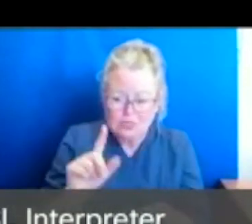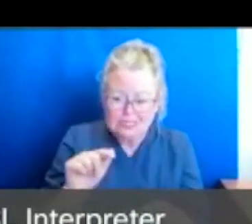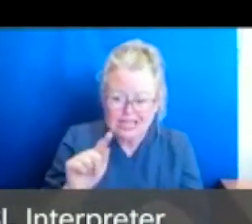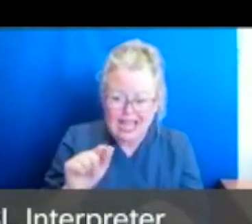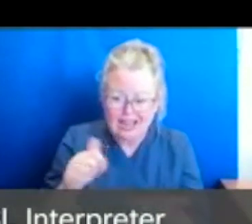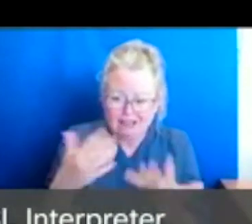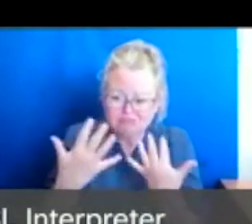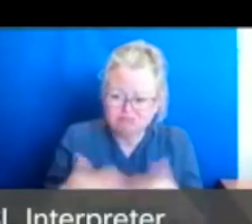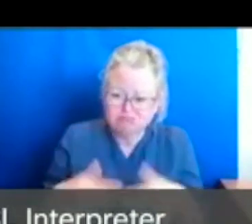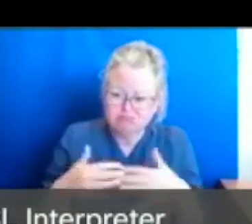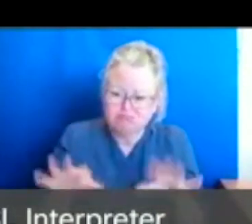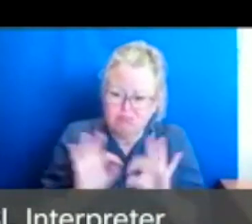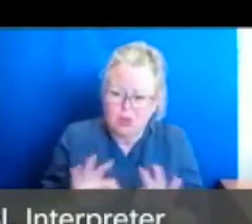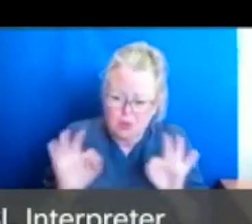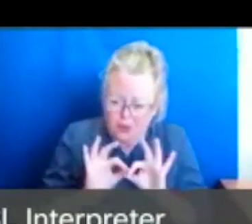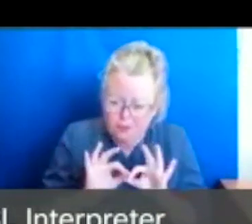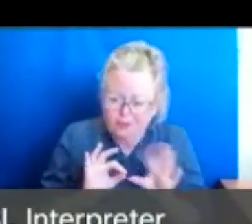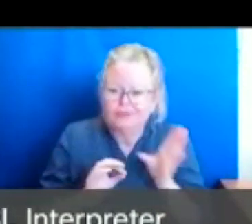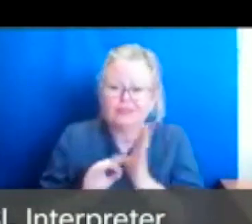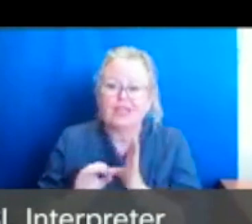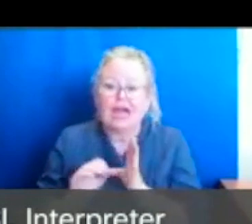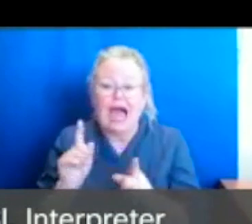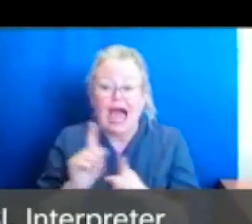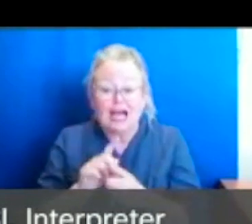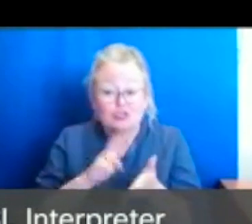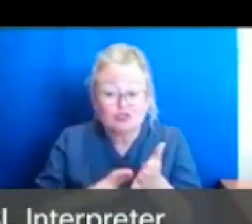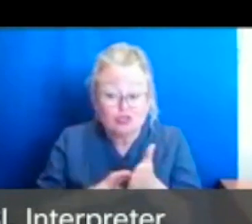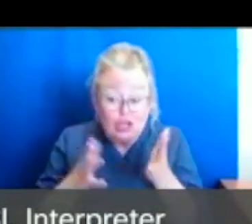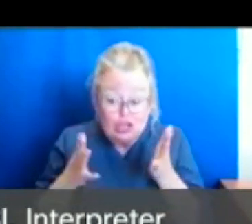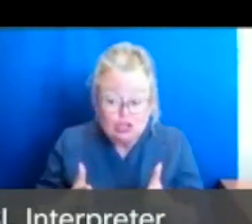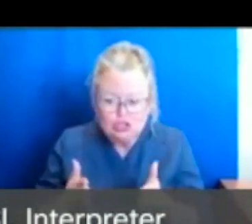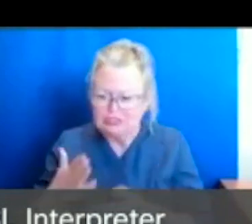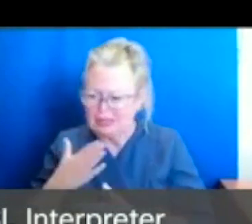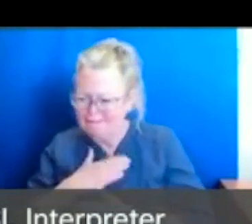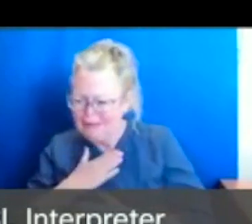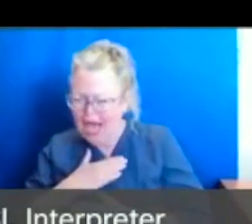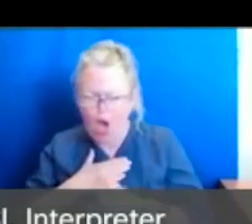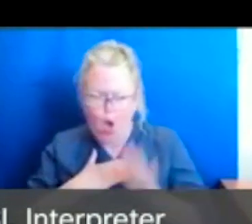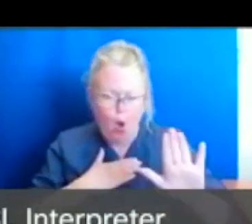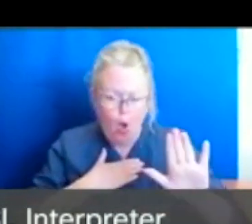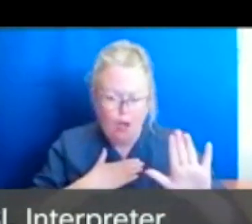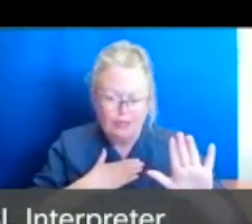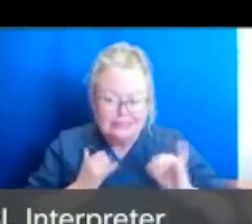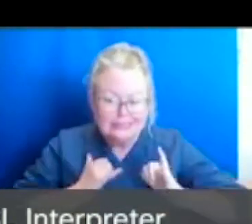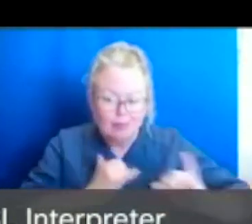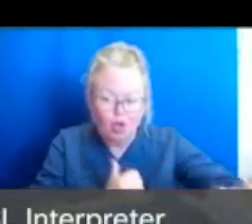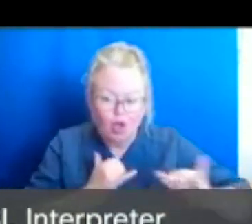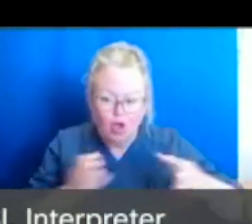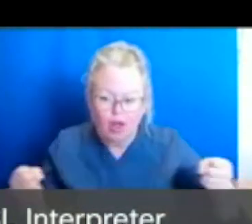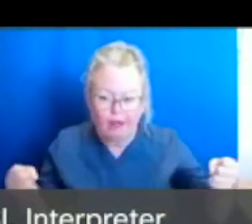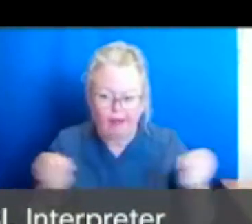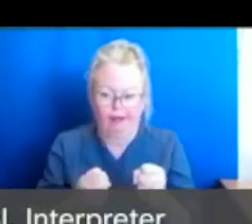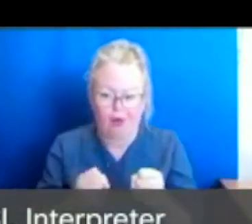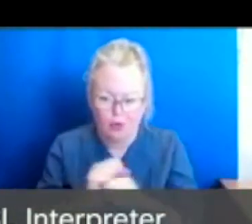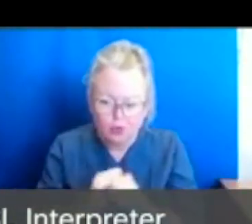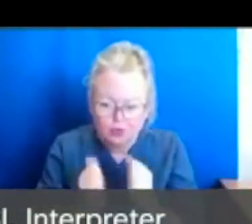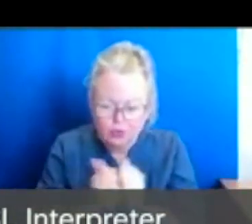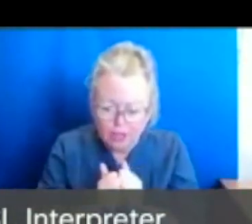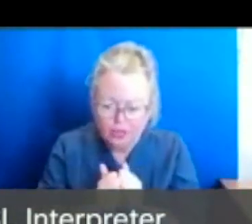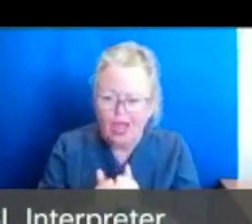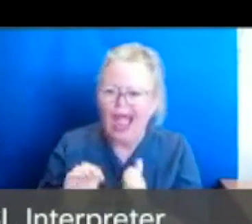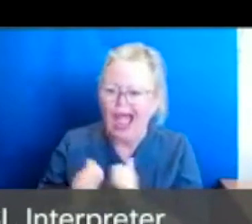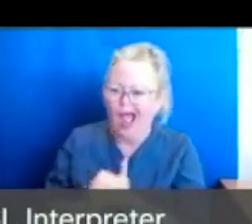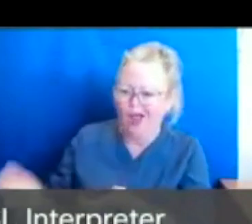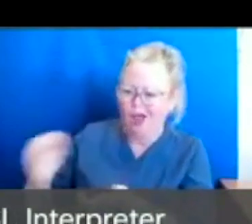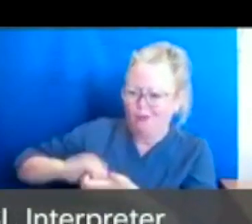possibilities as a research community to connect in meaningful ways with policy persons at the